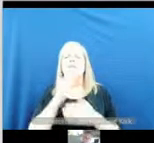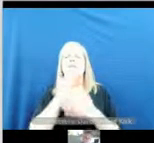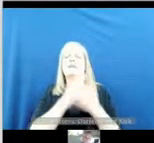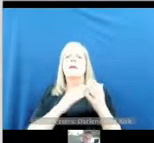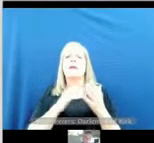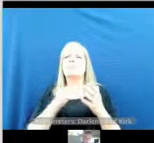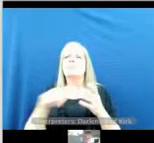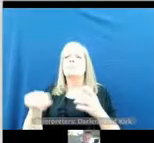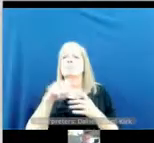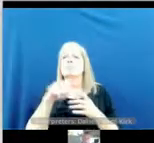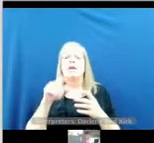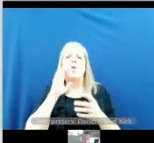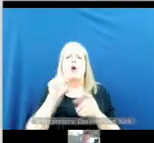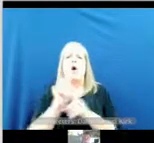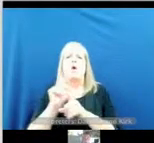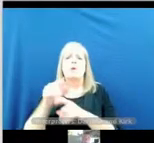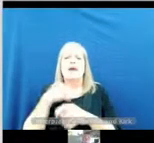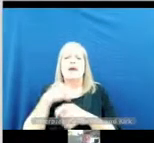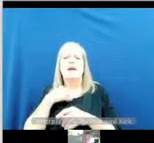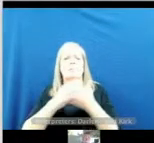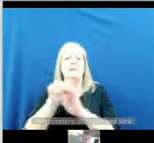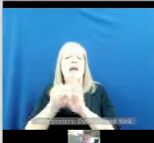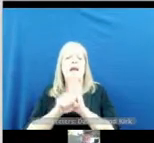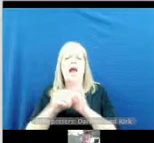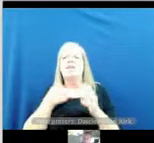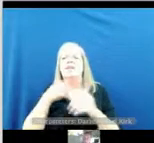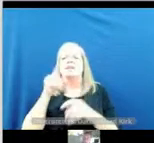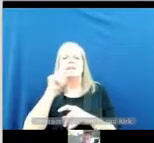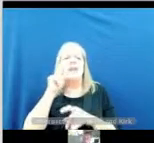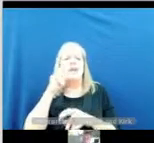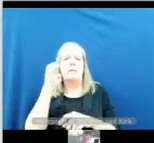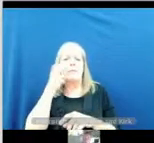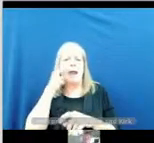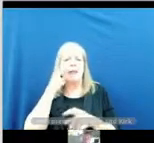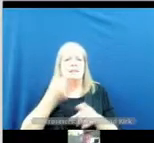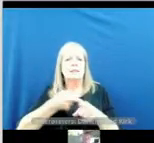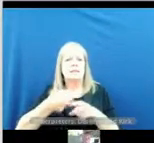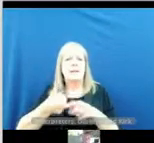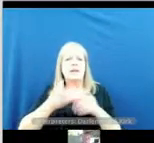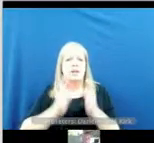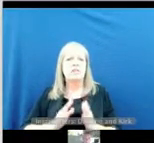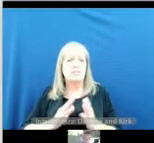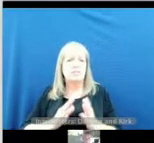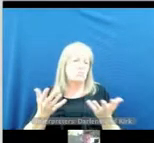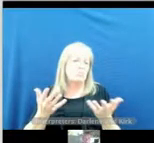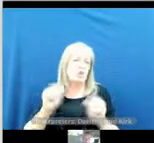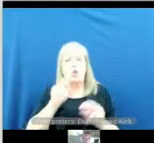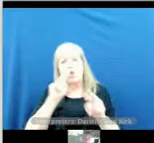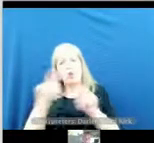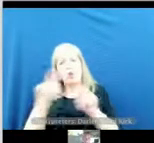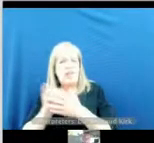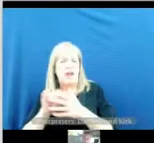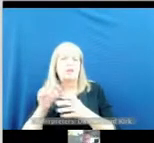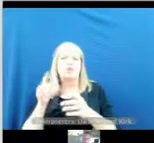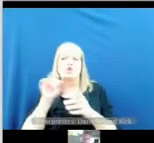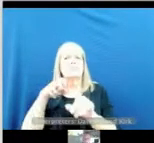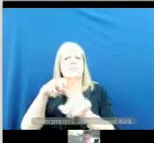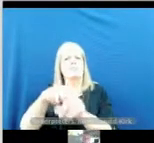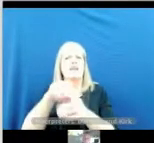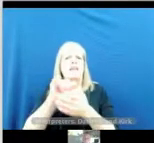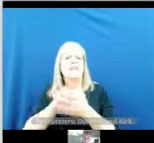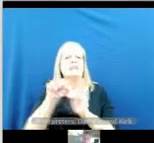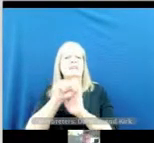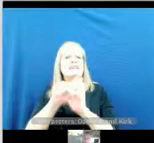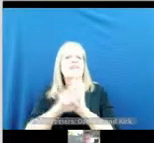have deafblind specialists. That's another way to look. I would, again, go back to your state deafblind project and see